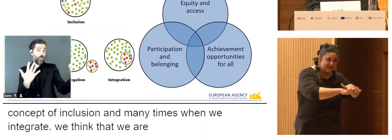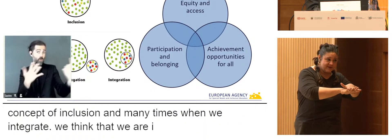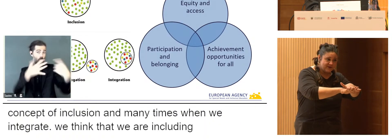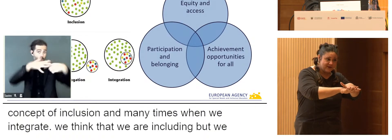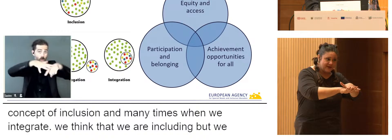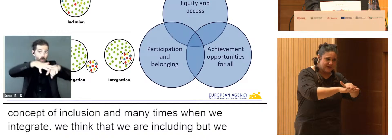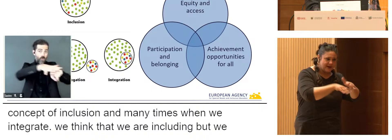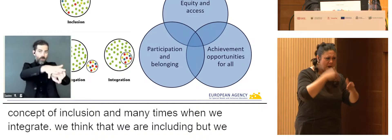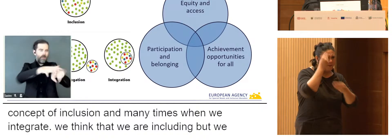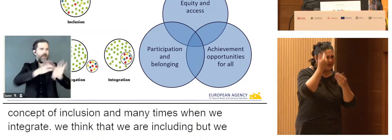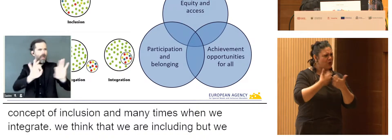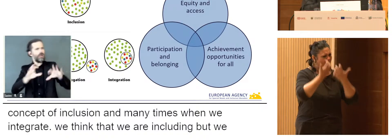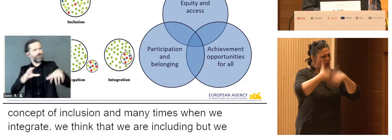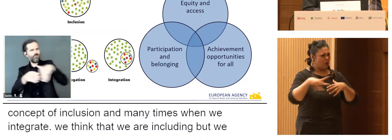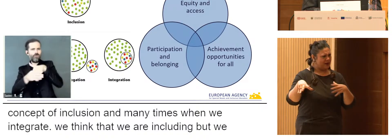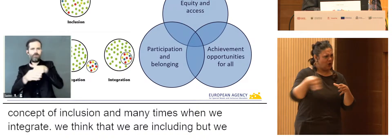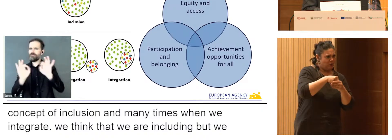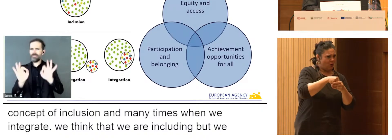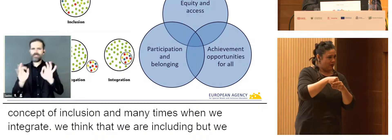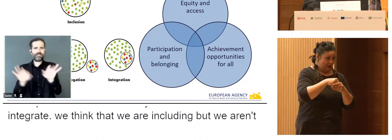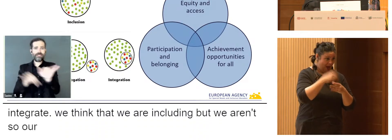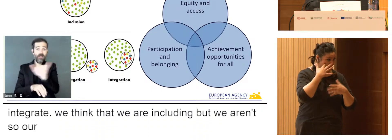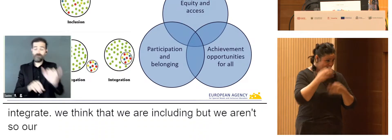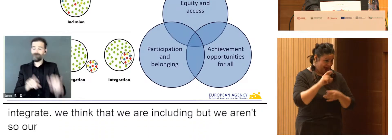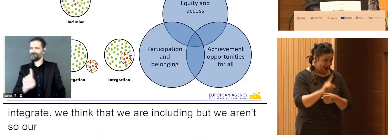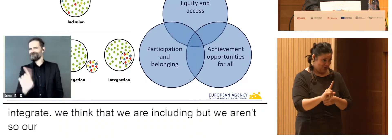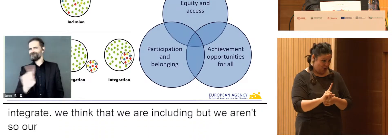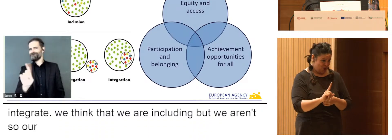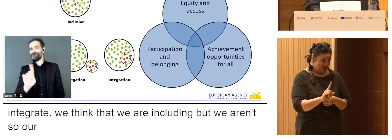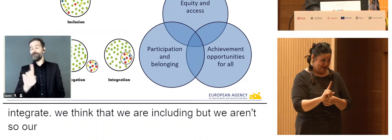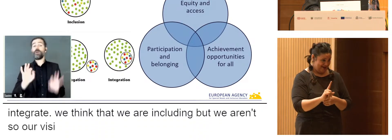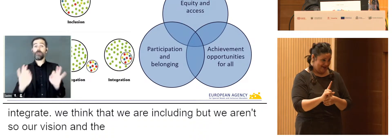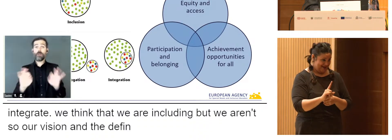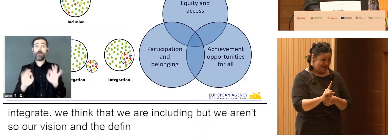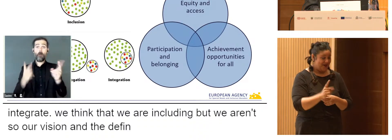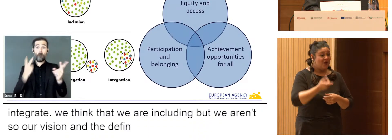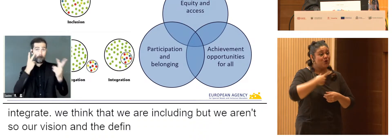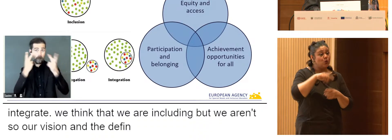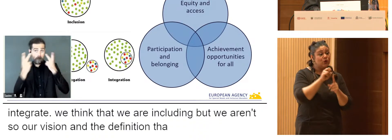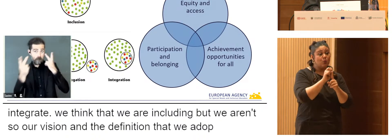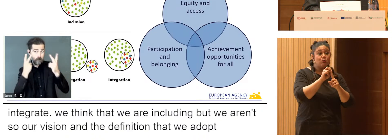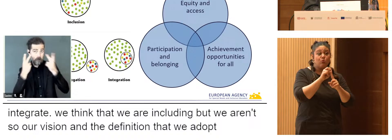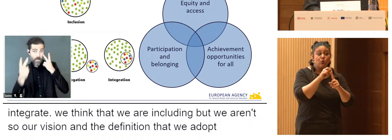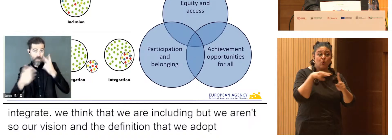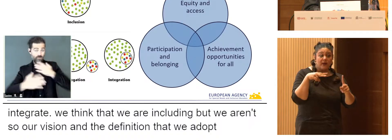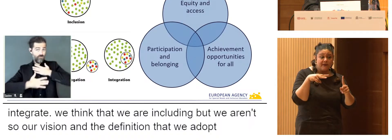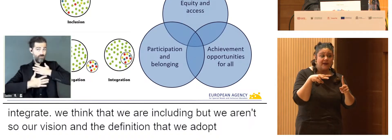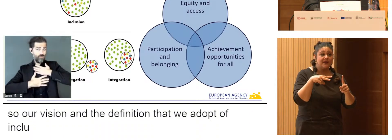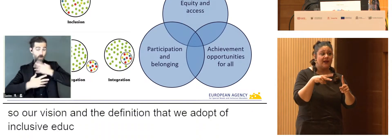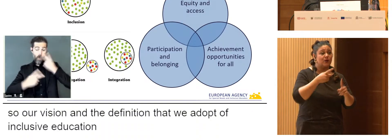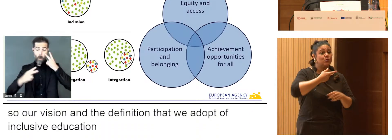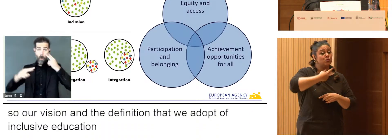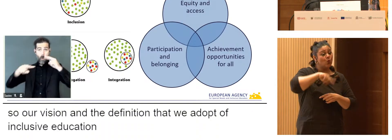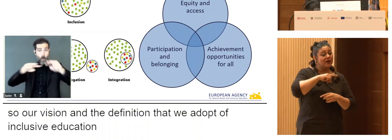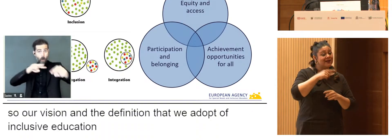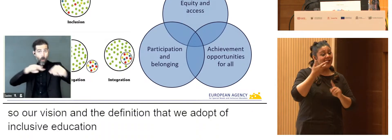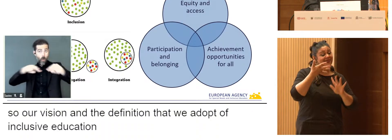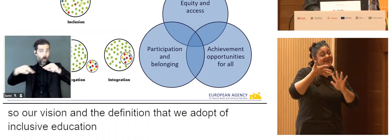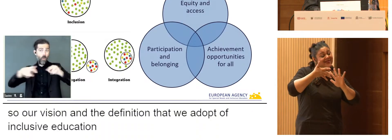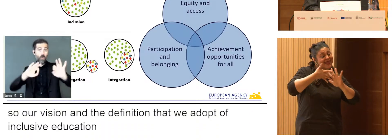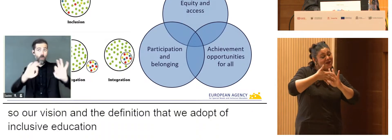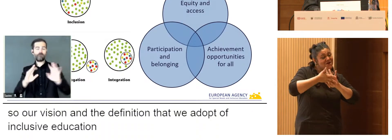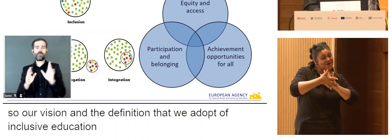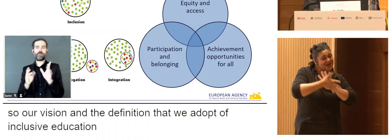aren't. So our vision and the definition that we adopt of inclusive education is